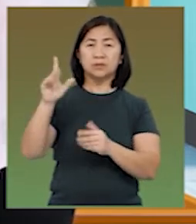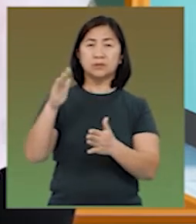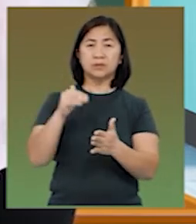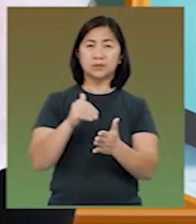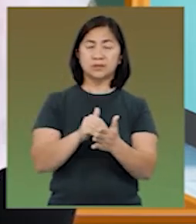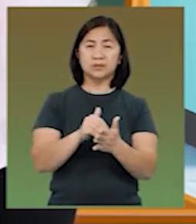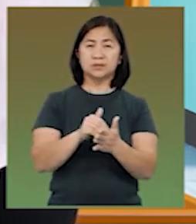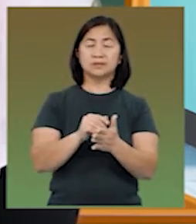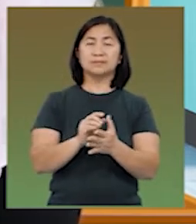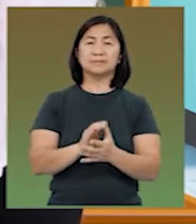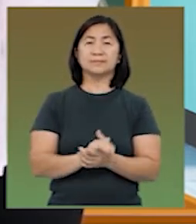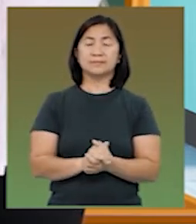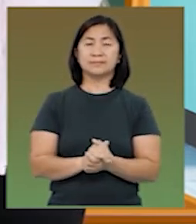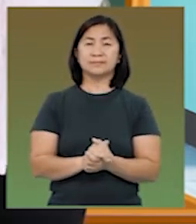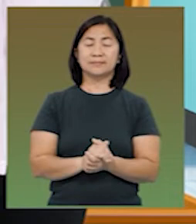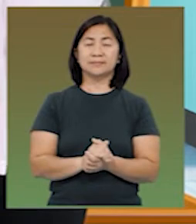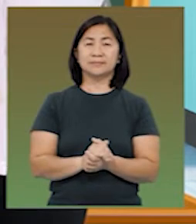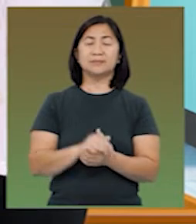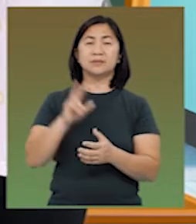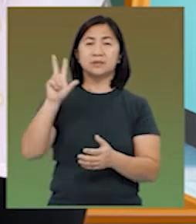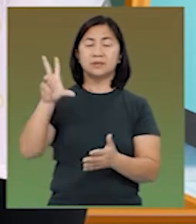ito by 1,000.